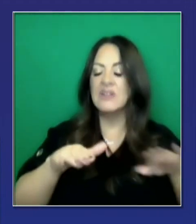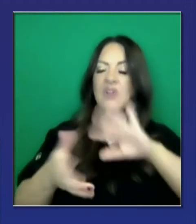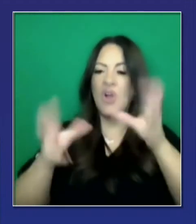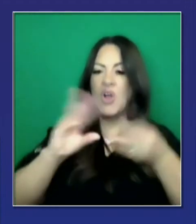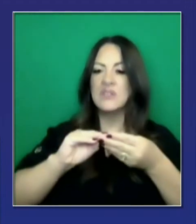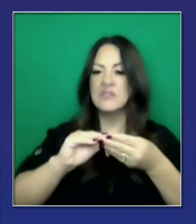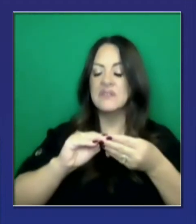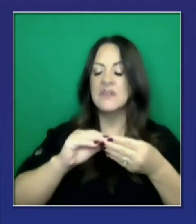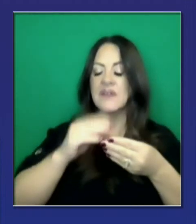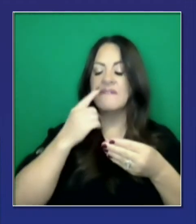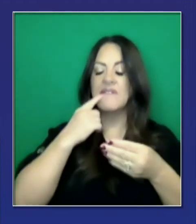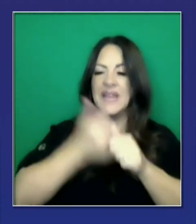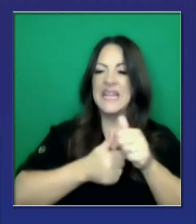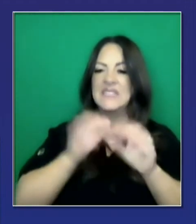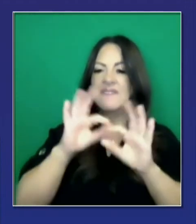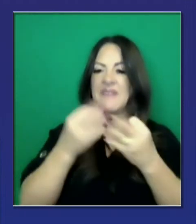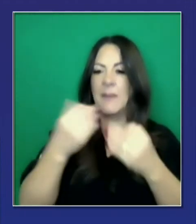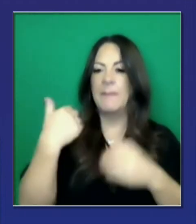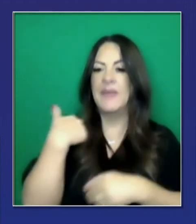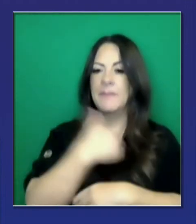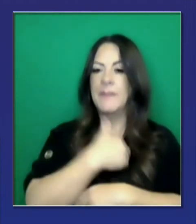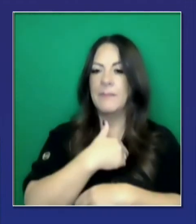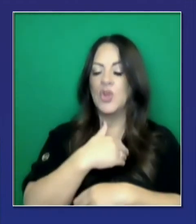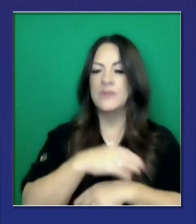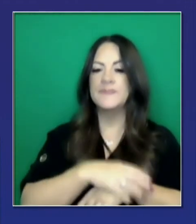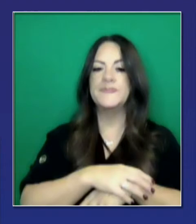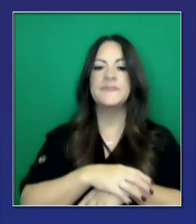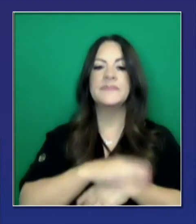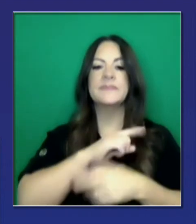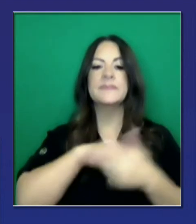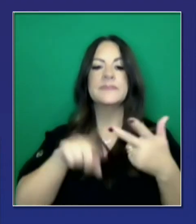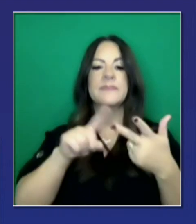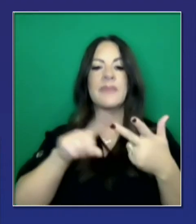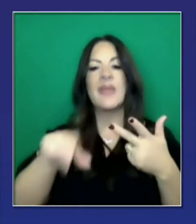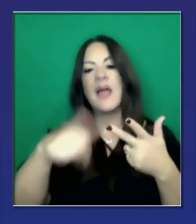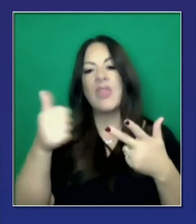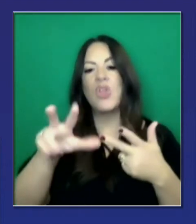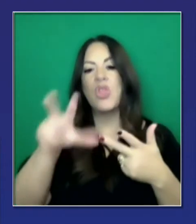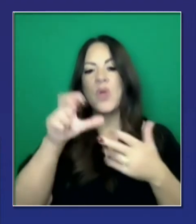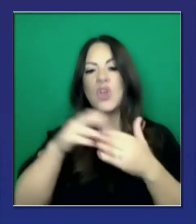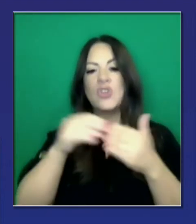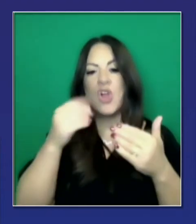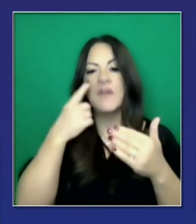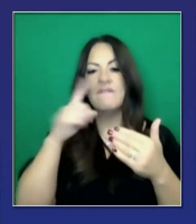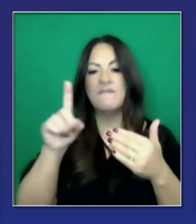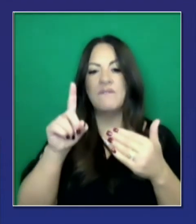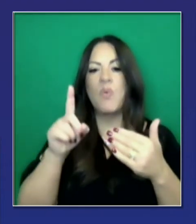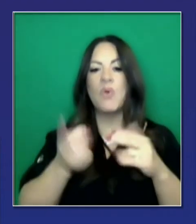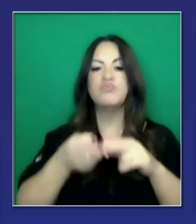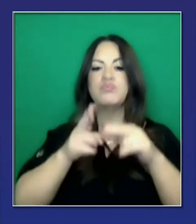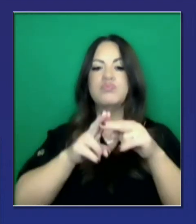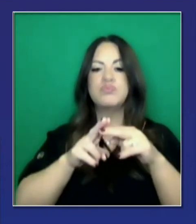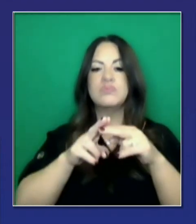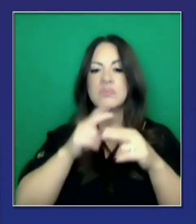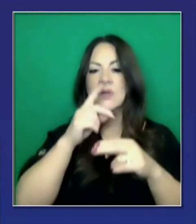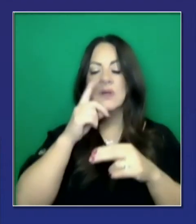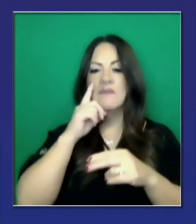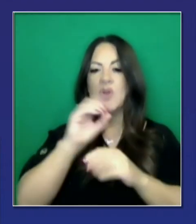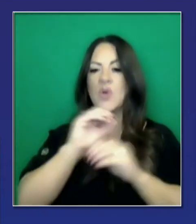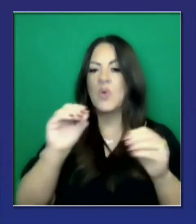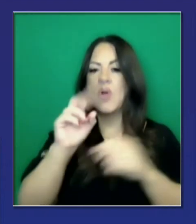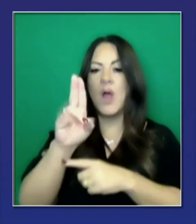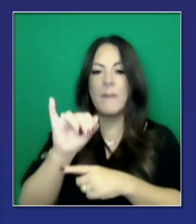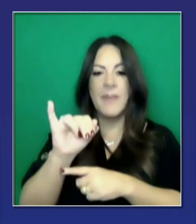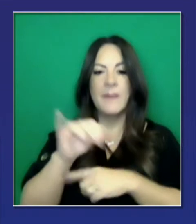enhancements continue another 11 weeks. SNAP, that's food stamp, the old vernacular, 15% increase in the